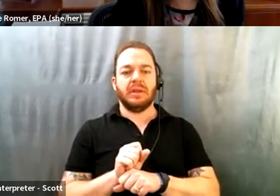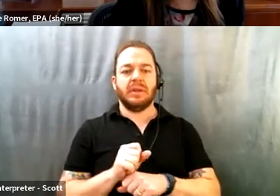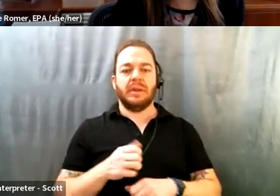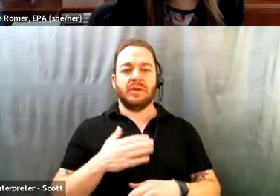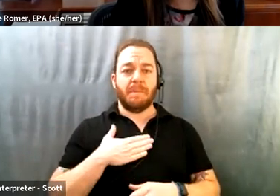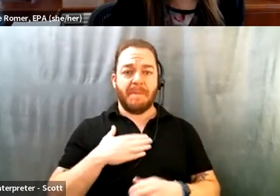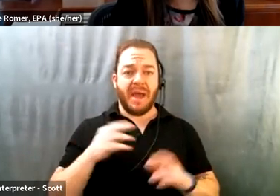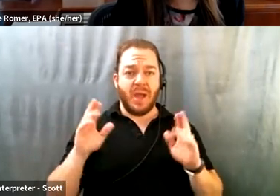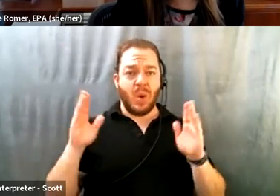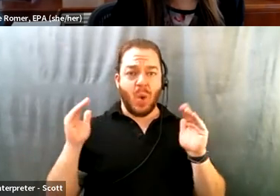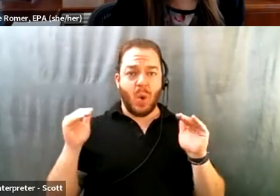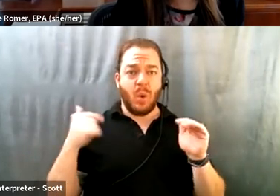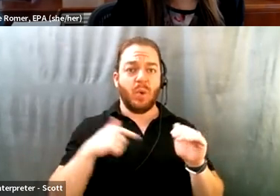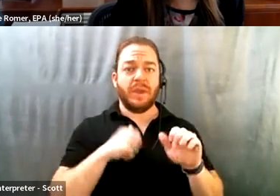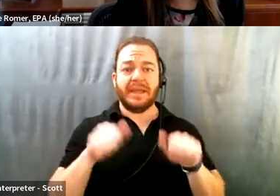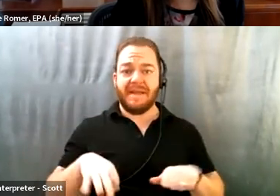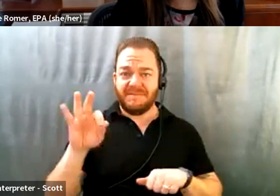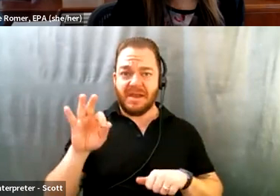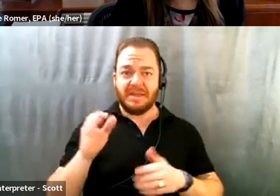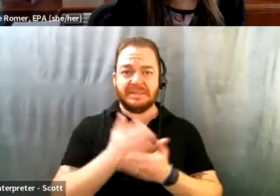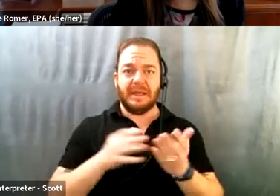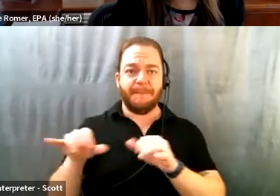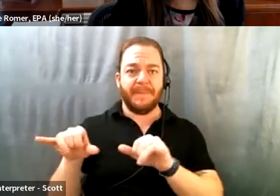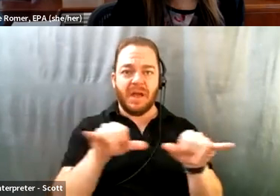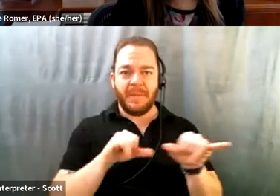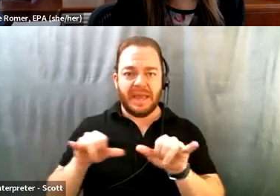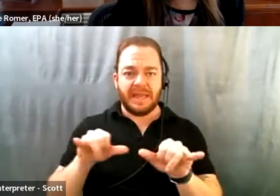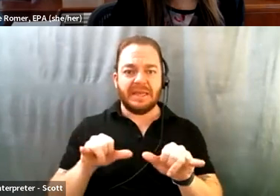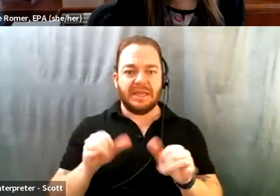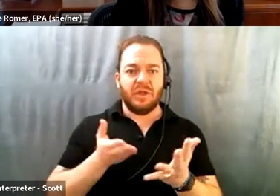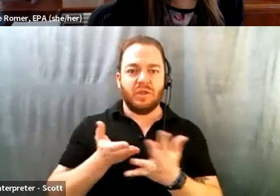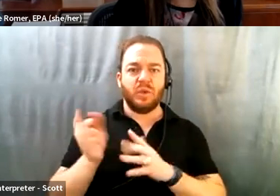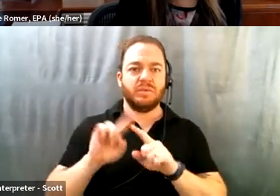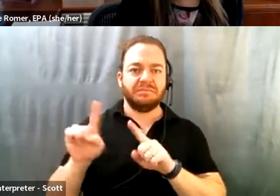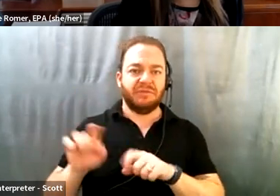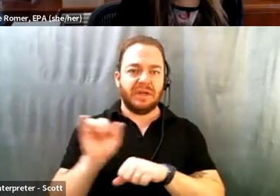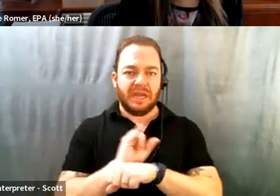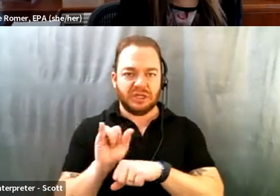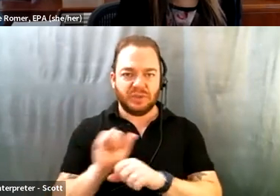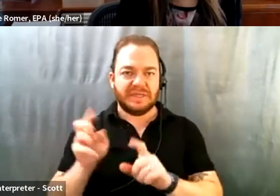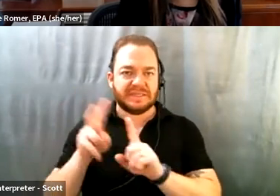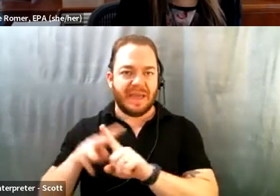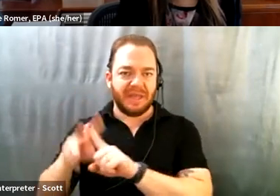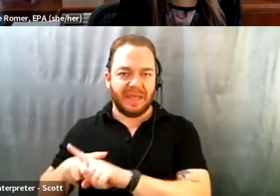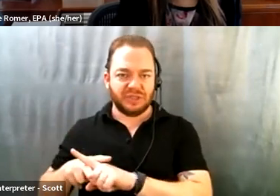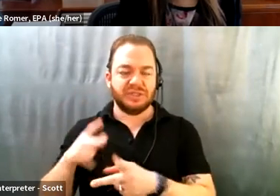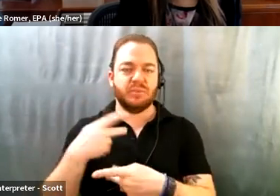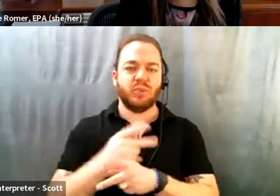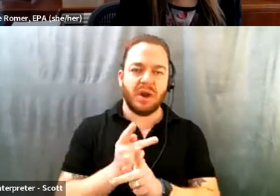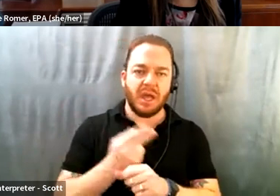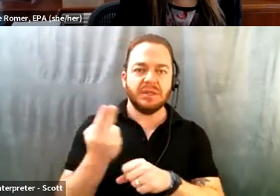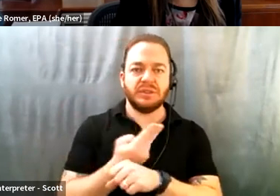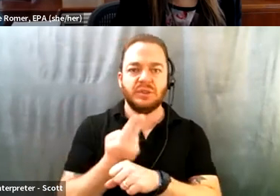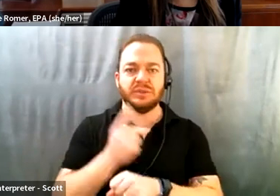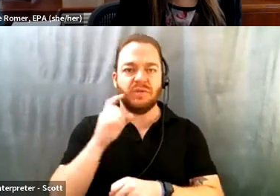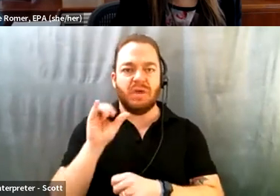my hope would be that we could still find some commonality across various industries, applications, products, and utilizations